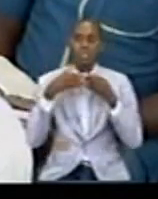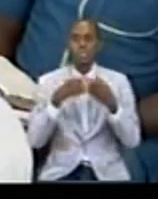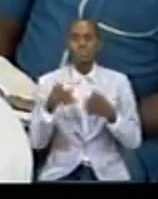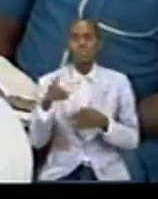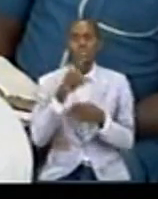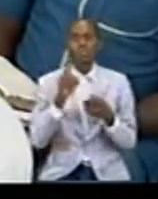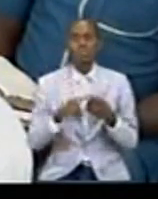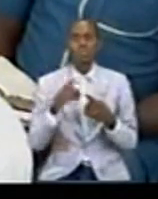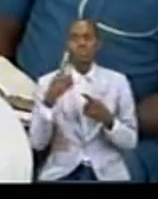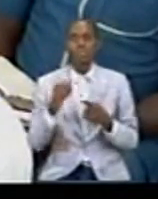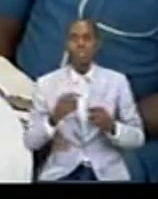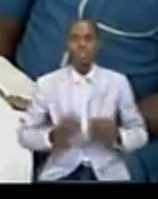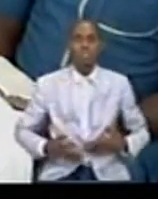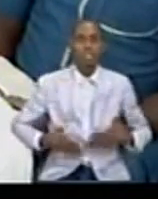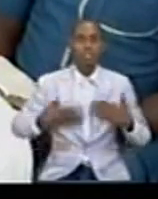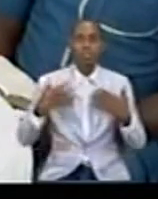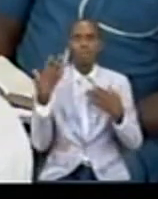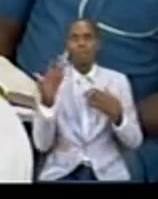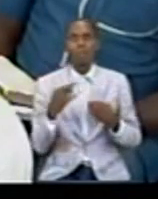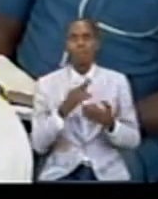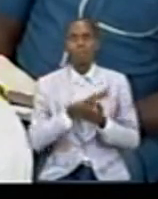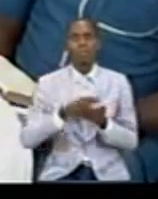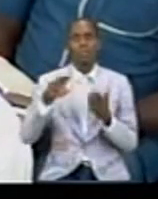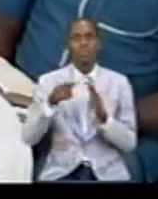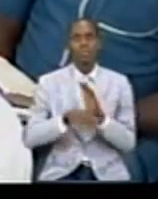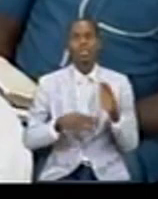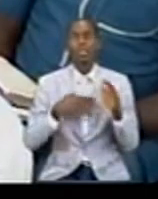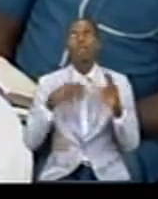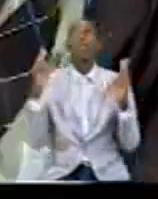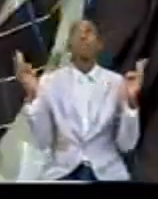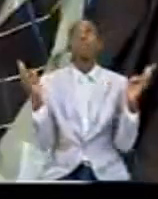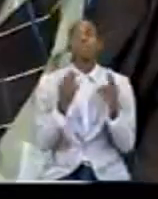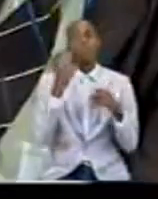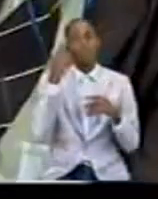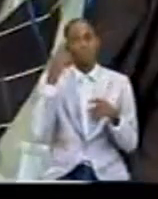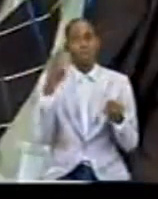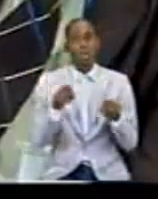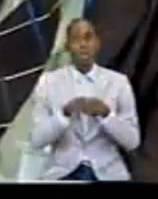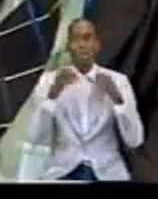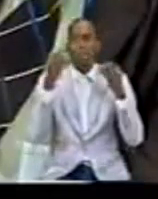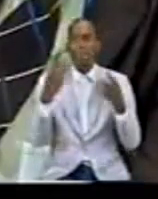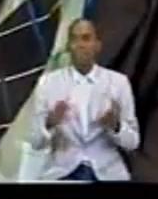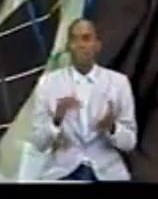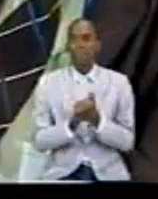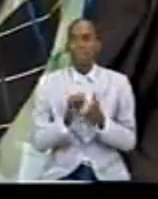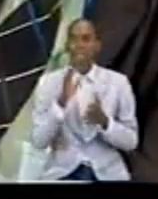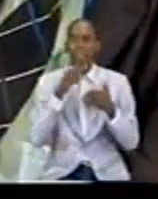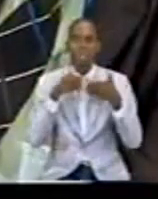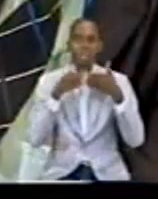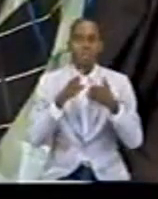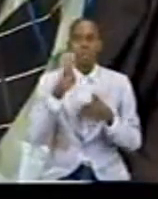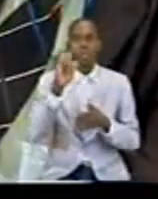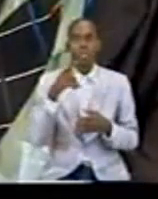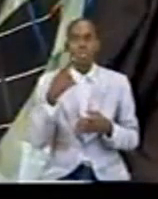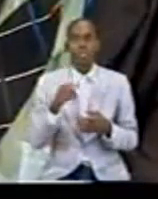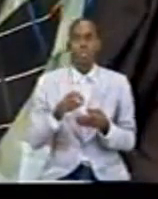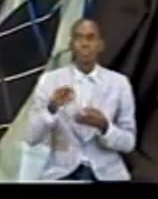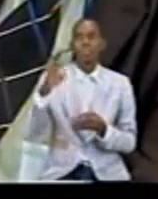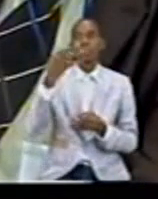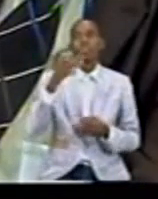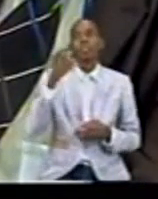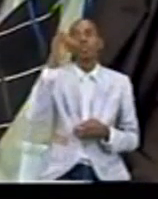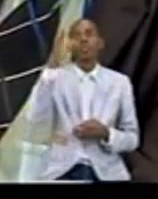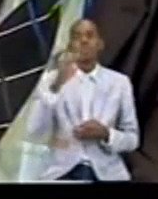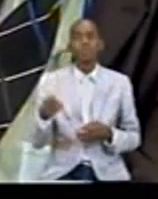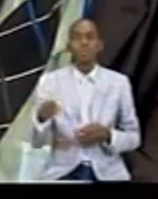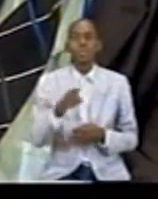of righteousness and victory. For as many as are led by the Spirit of God, they are the sons